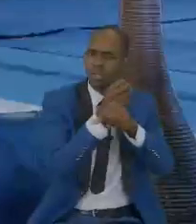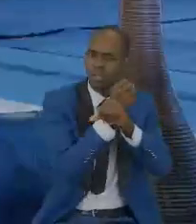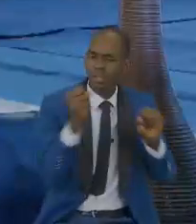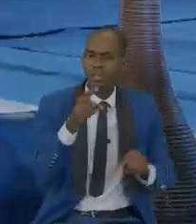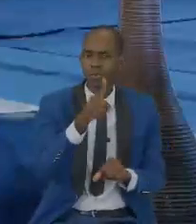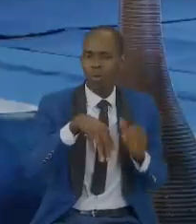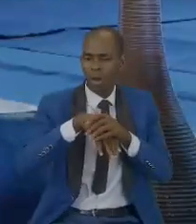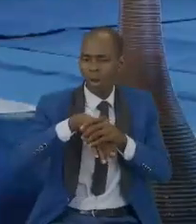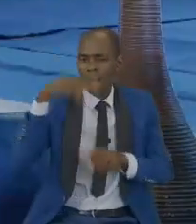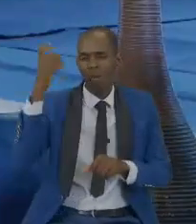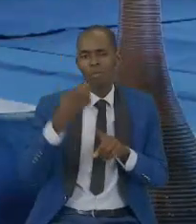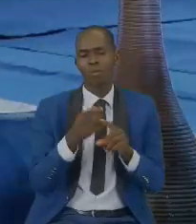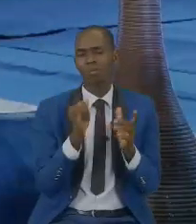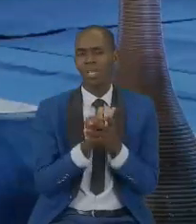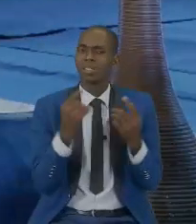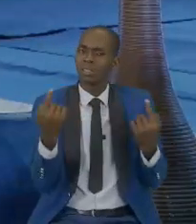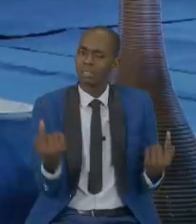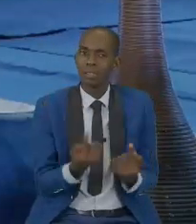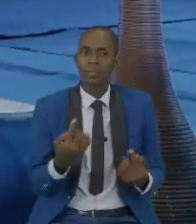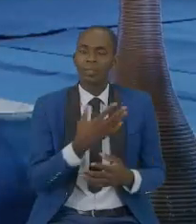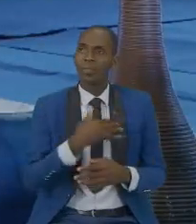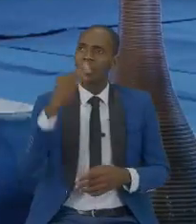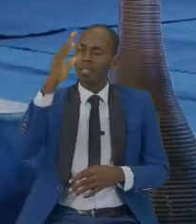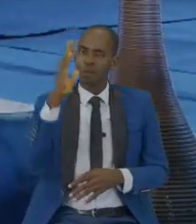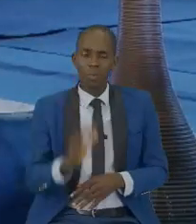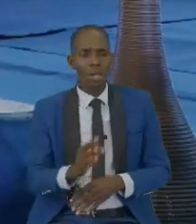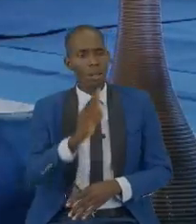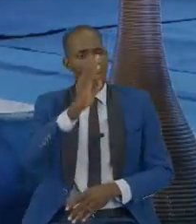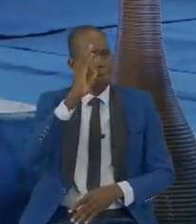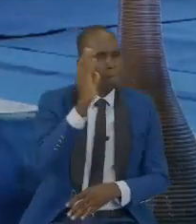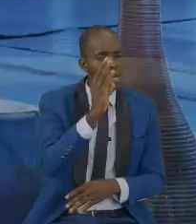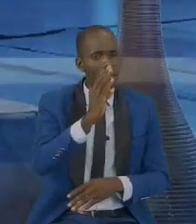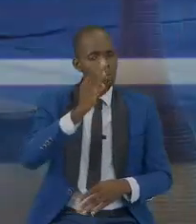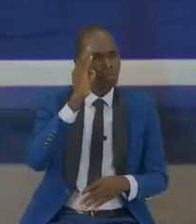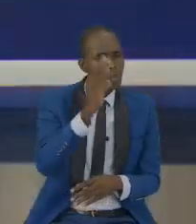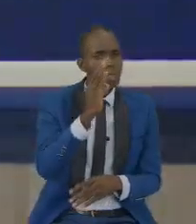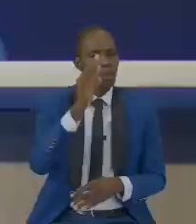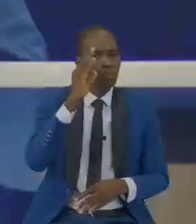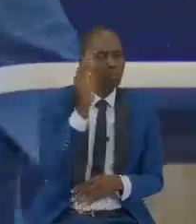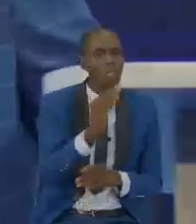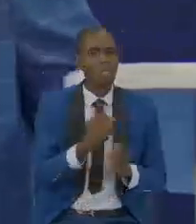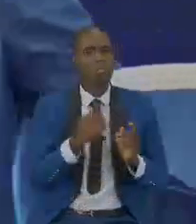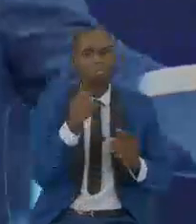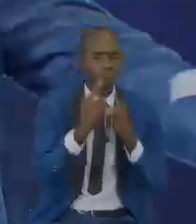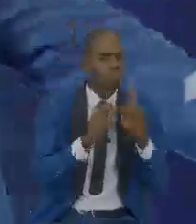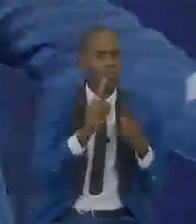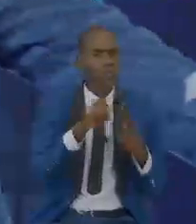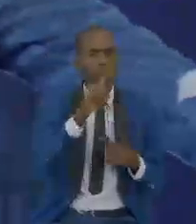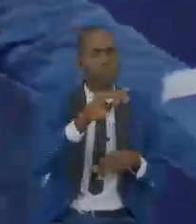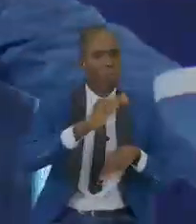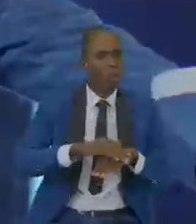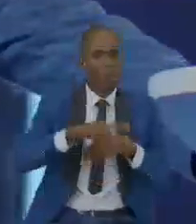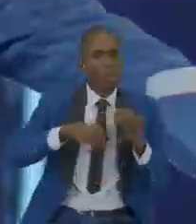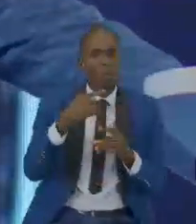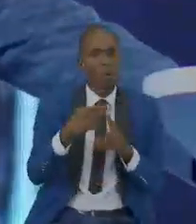that sin. And then the evangelist preaches, the preacher declares the word of God, and he says,